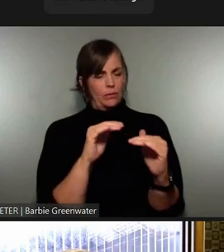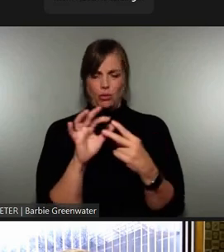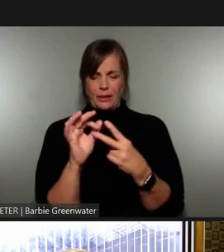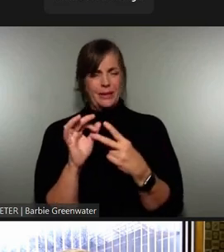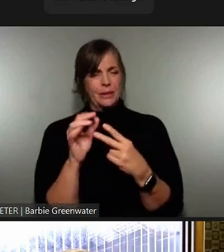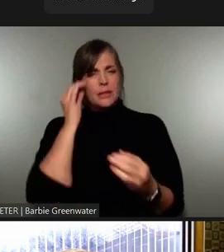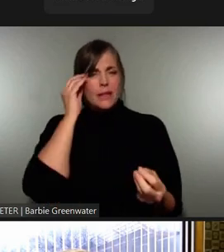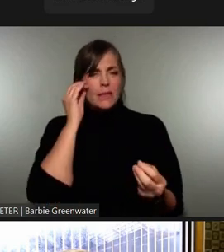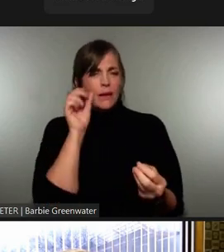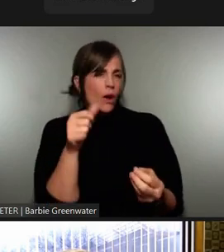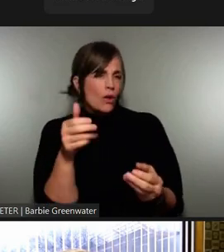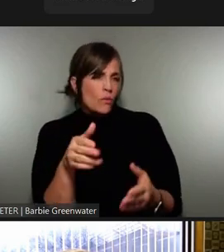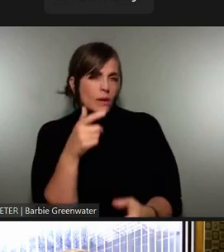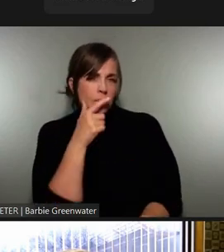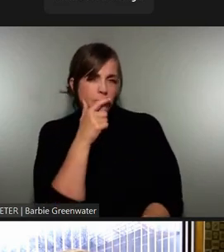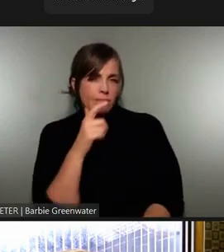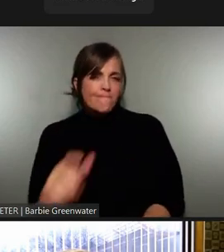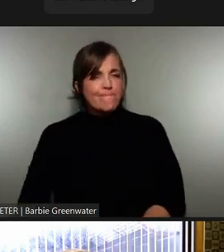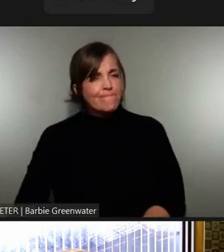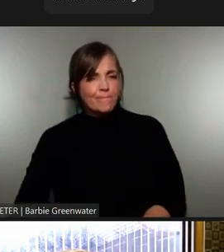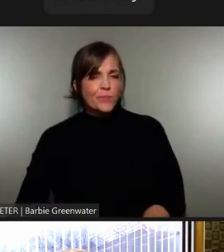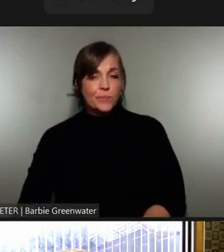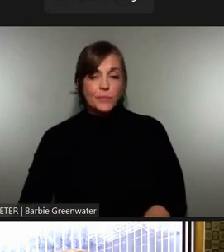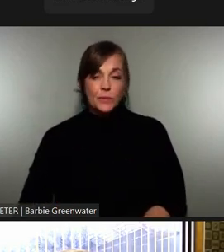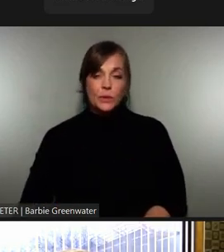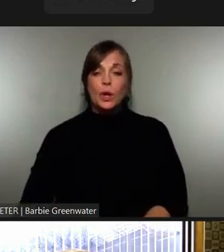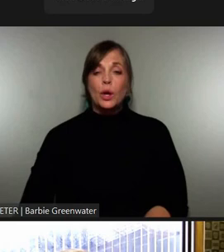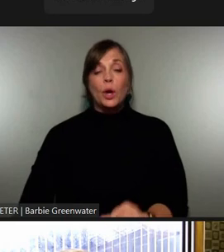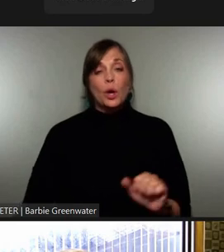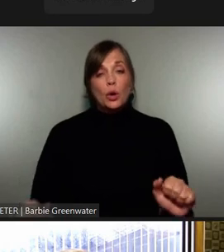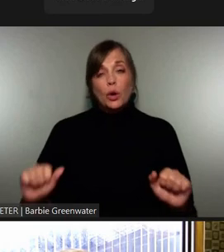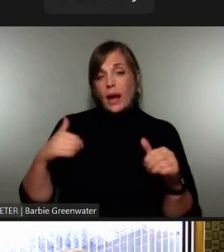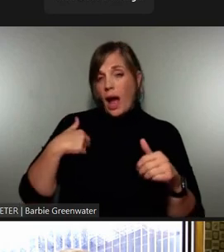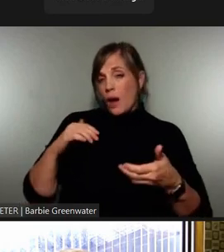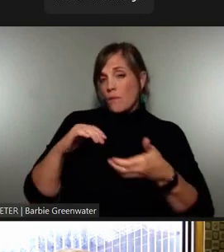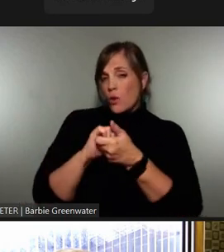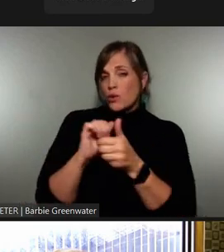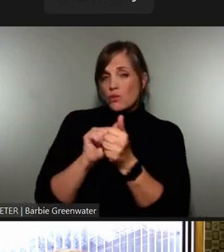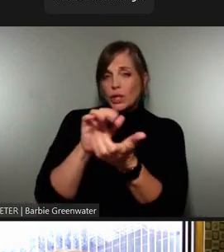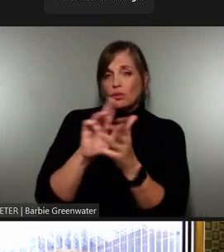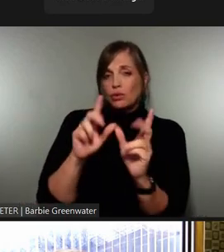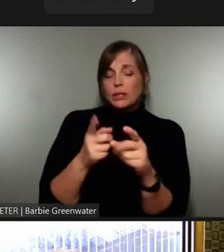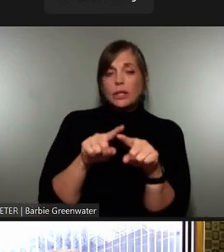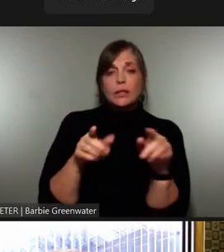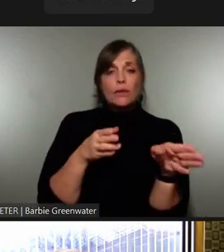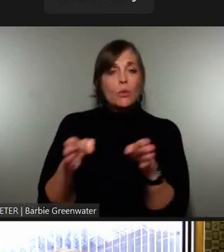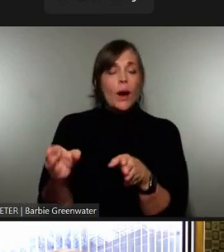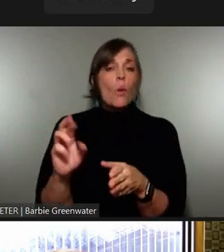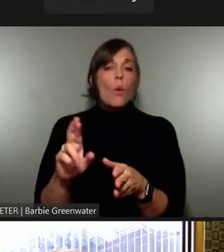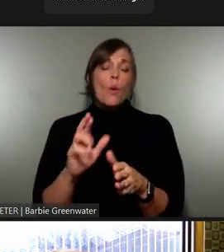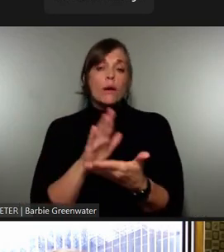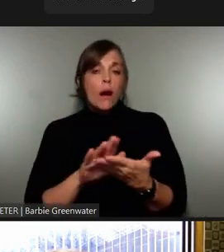think, are there ways for me to partner with school districts in a different way? Could I partner with colleges or